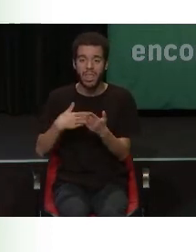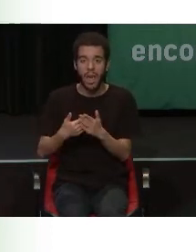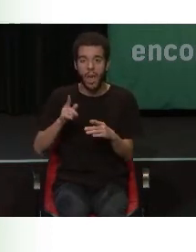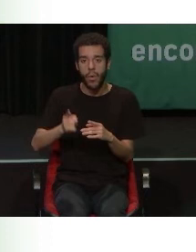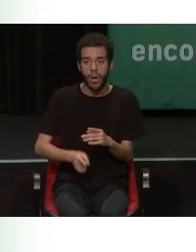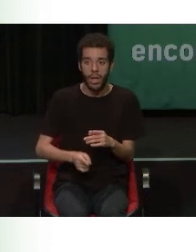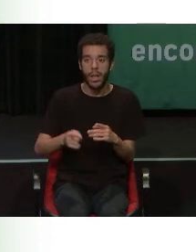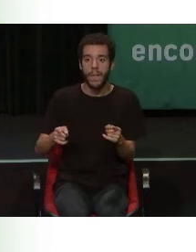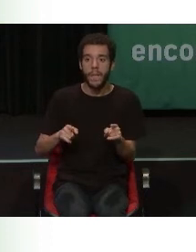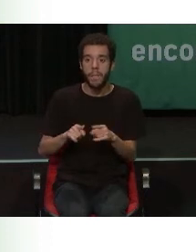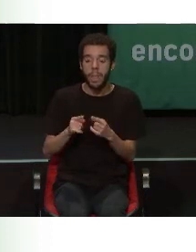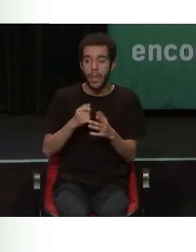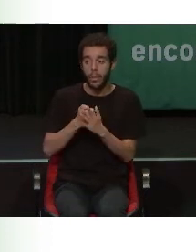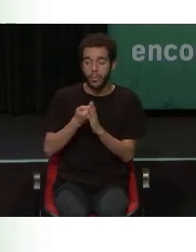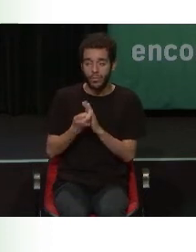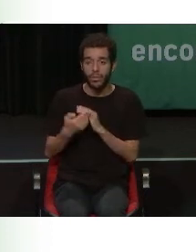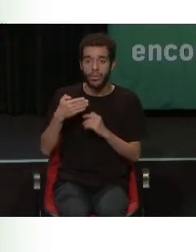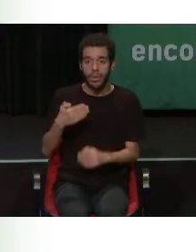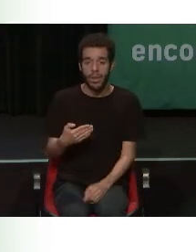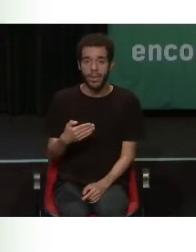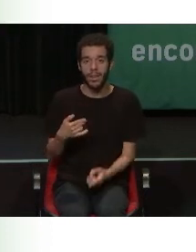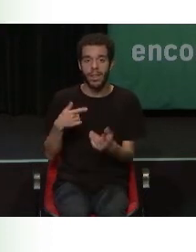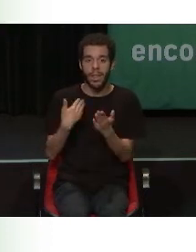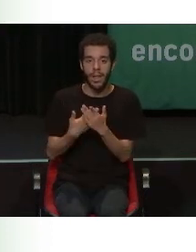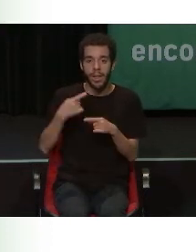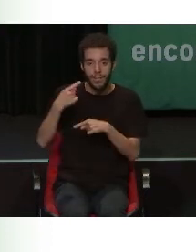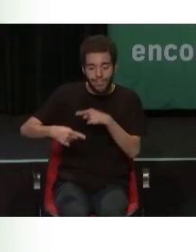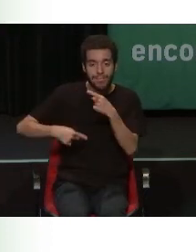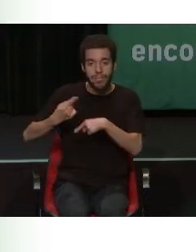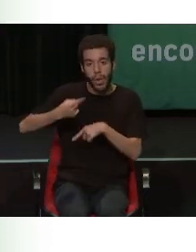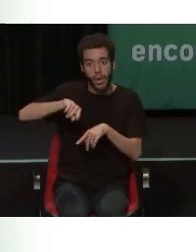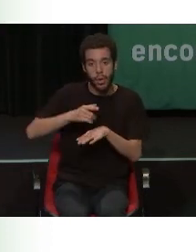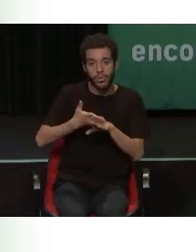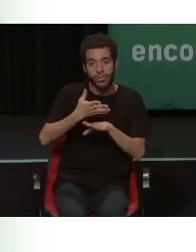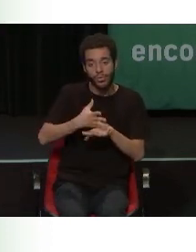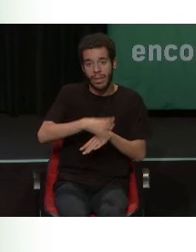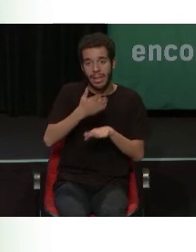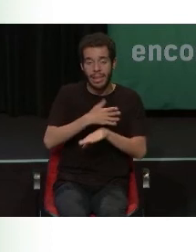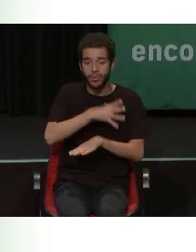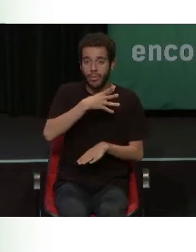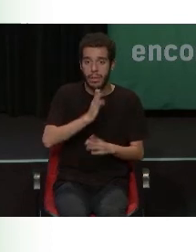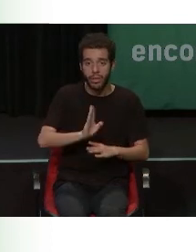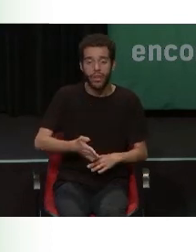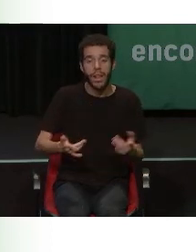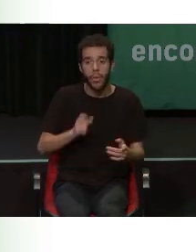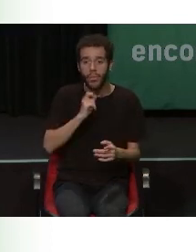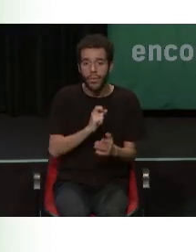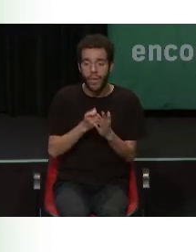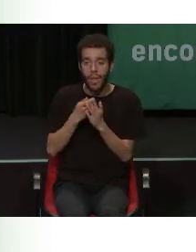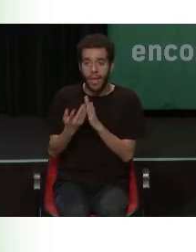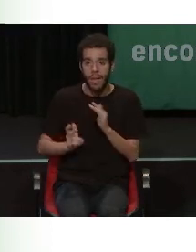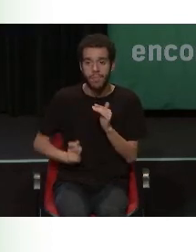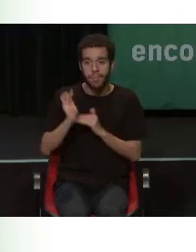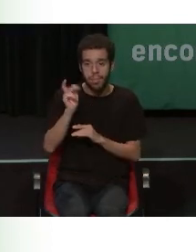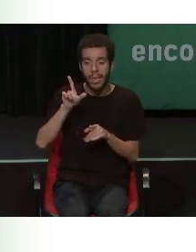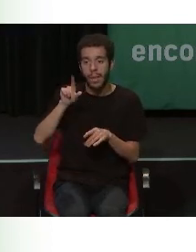autocrine IL-7 producing loops that we and others have described, we can have increased IL-7 receptor signaling